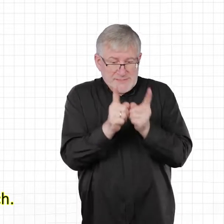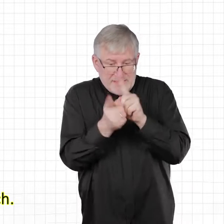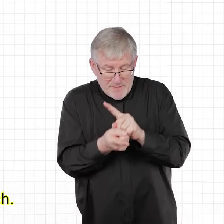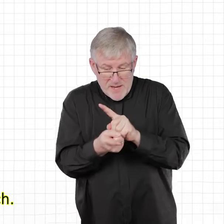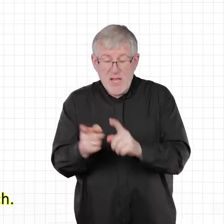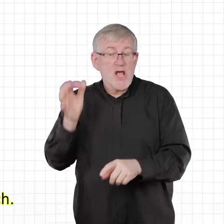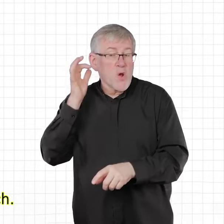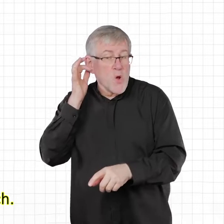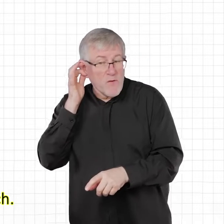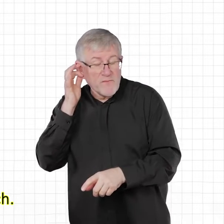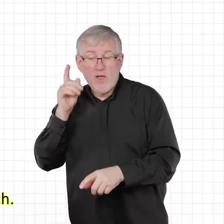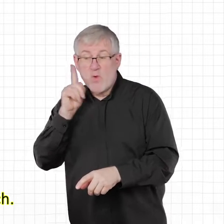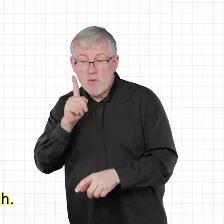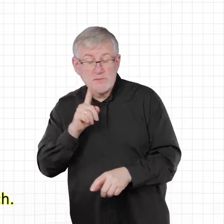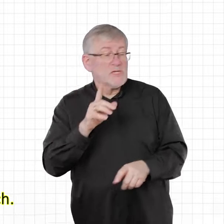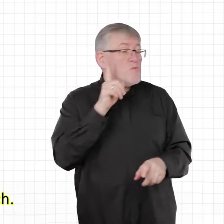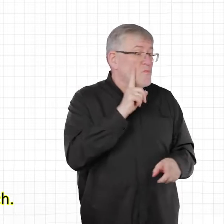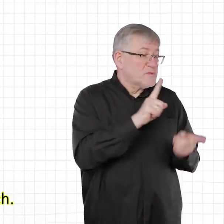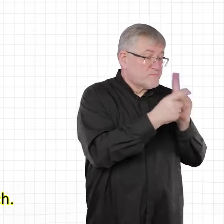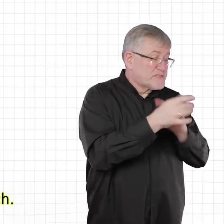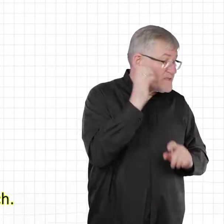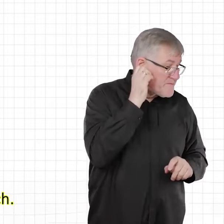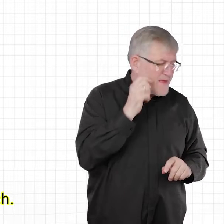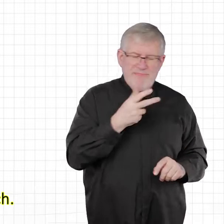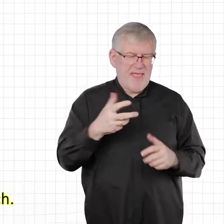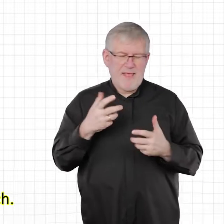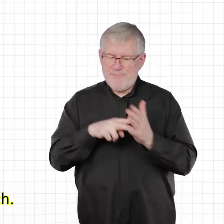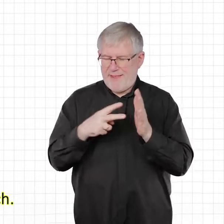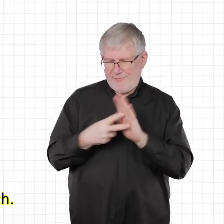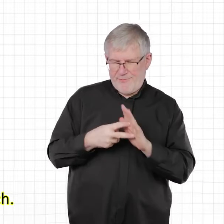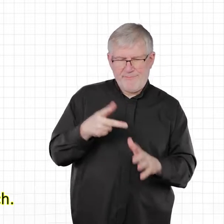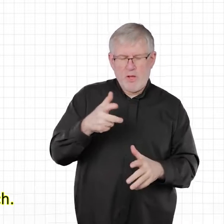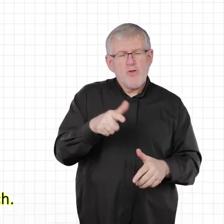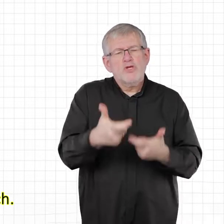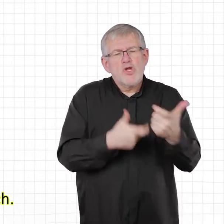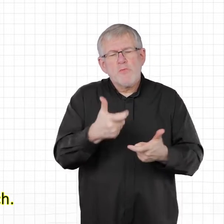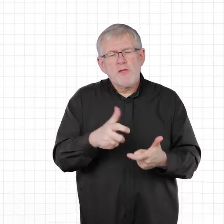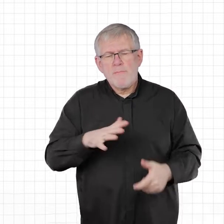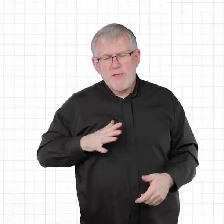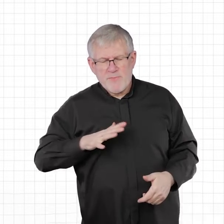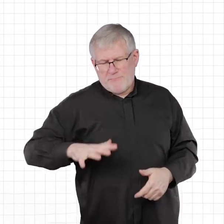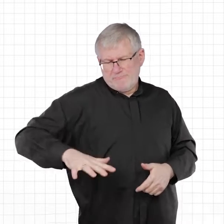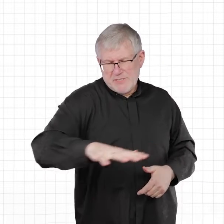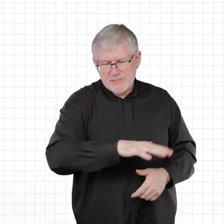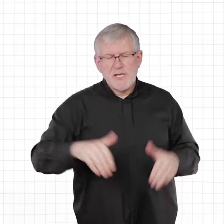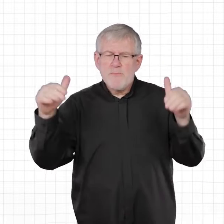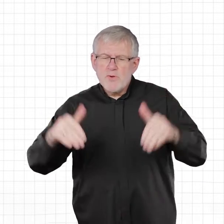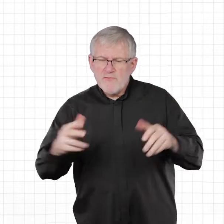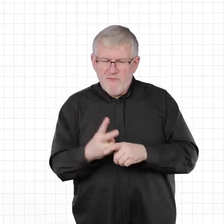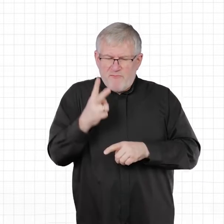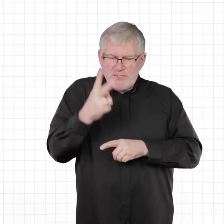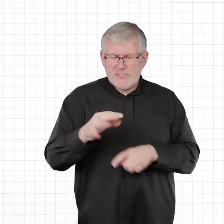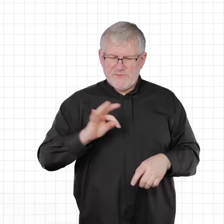want to break the stereotypes even more in the schools. So they're quite